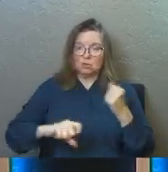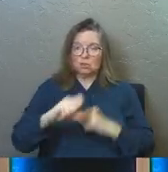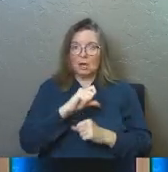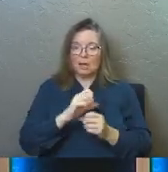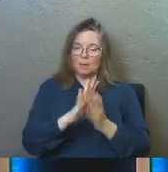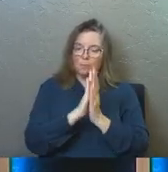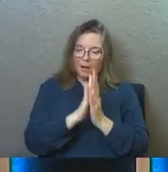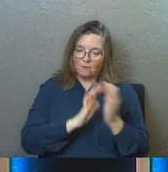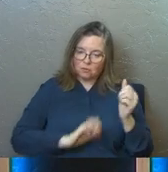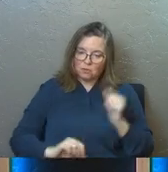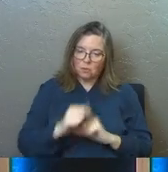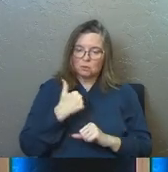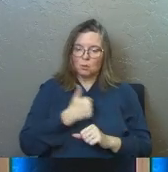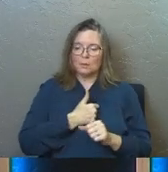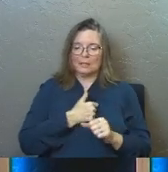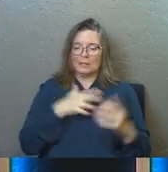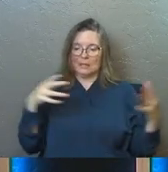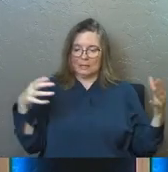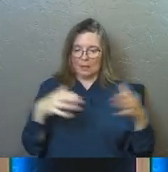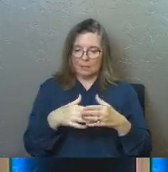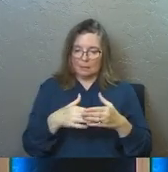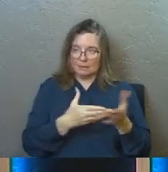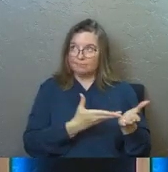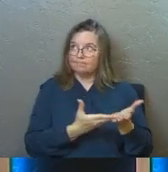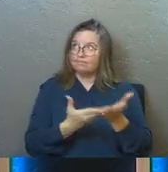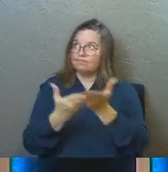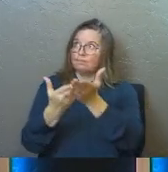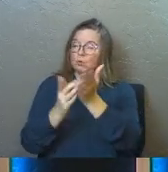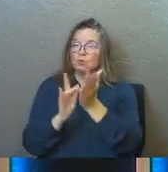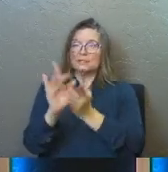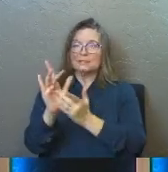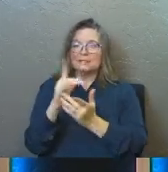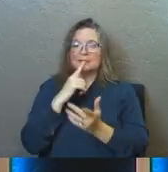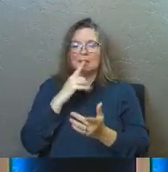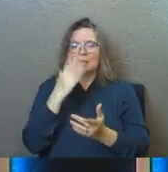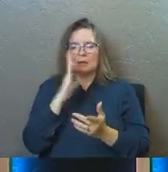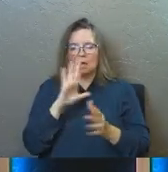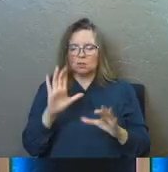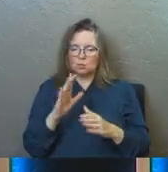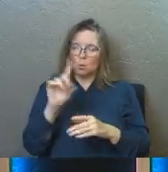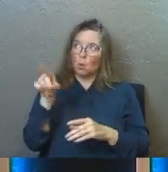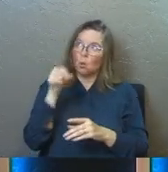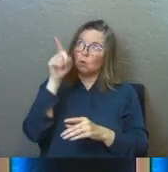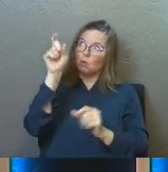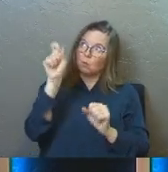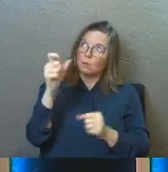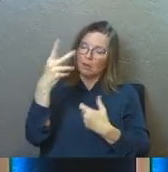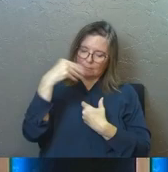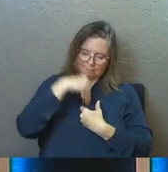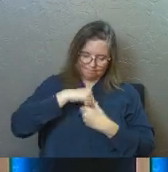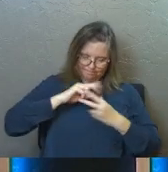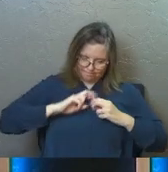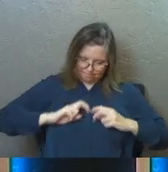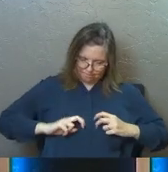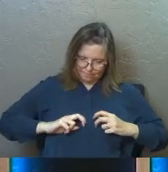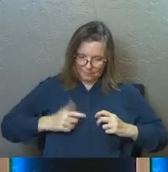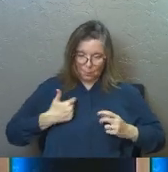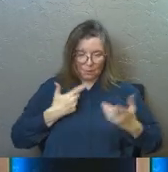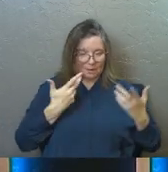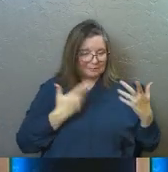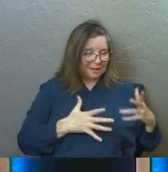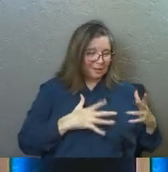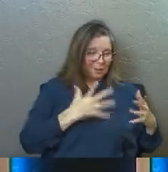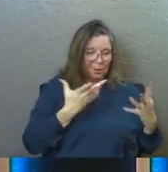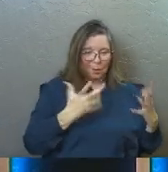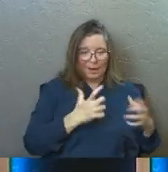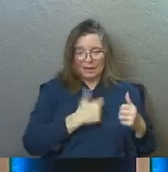another, pray for one another, so that we can come together and lift each other up to Jesus and say, God, do what only you can do, because we're done with this